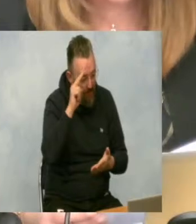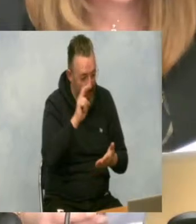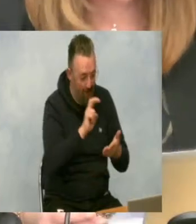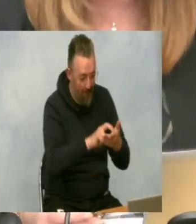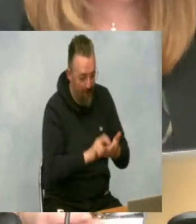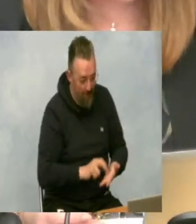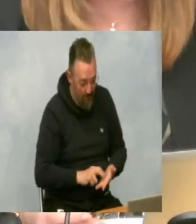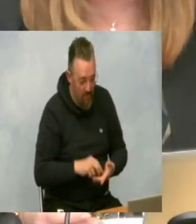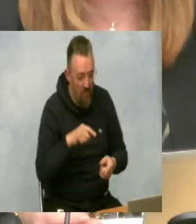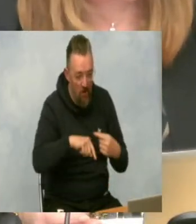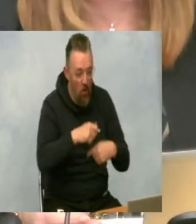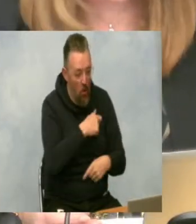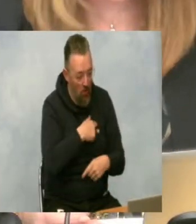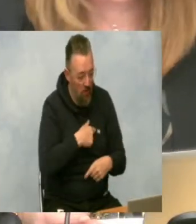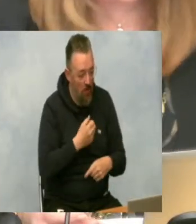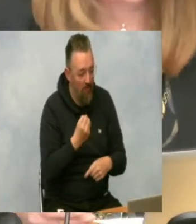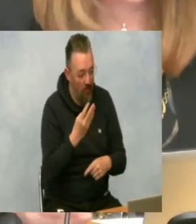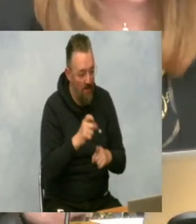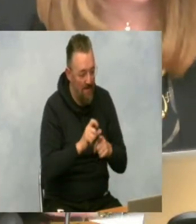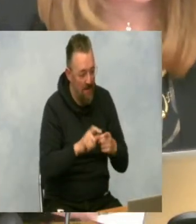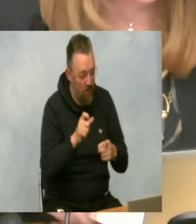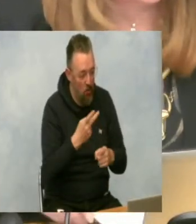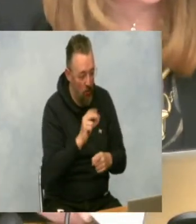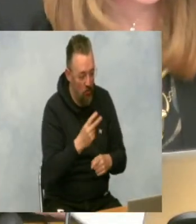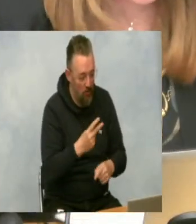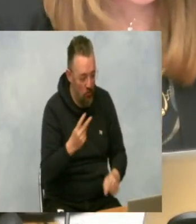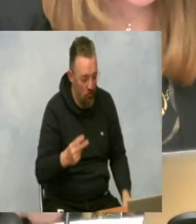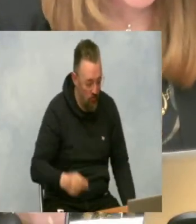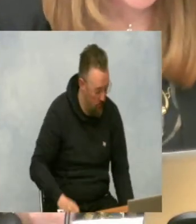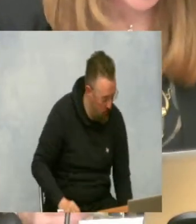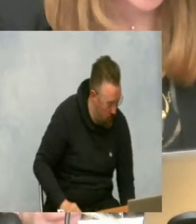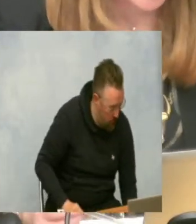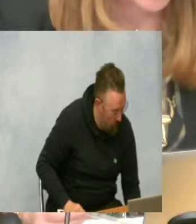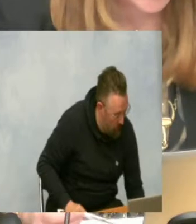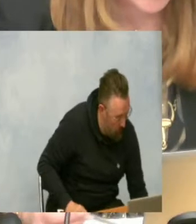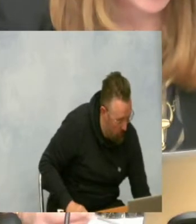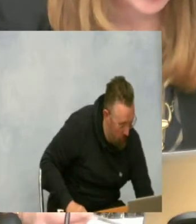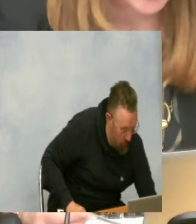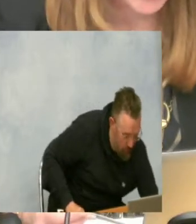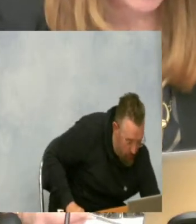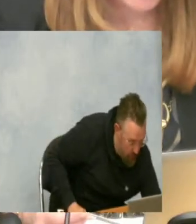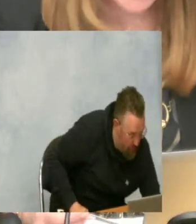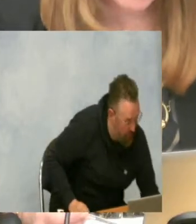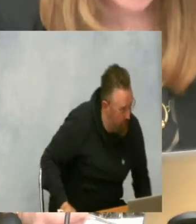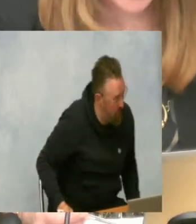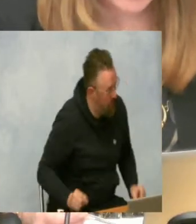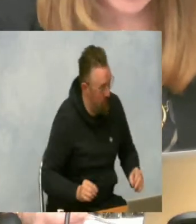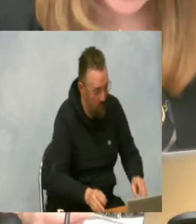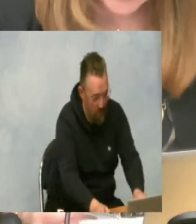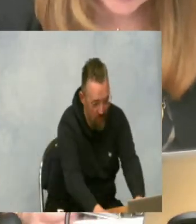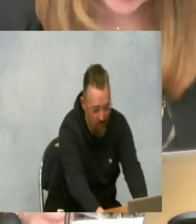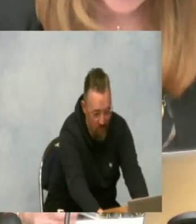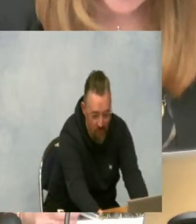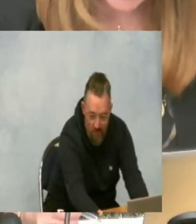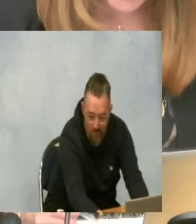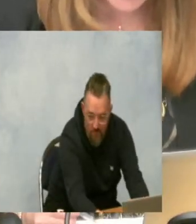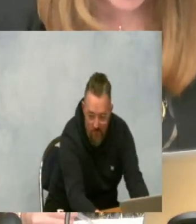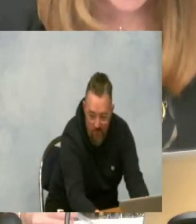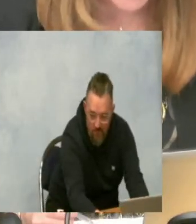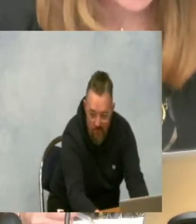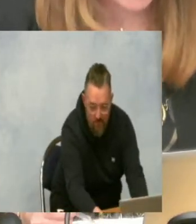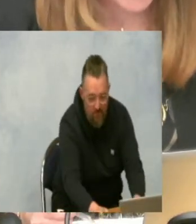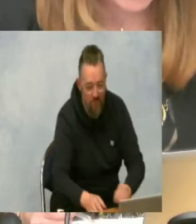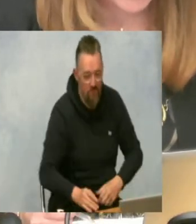Committee on 14th of December 2022. We have apologies from Councillor Bradley, with Councillor